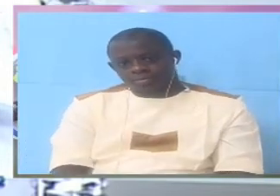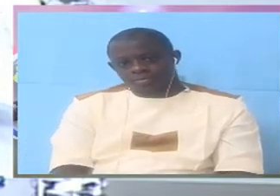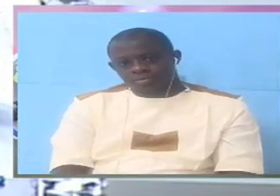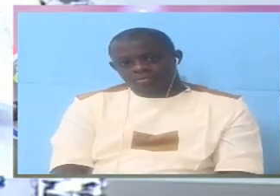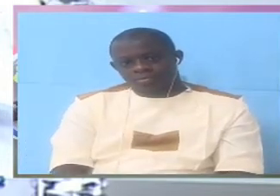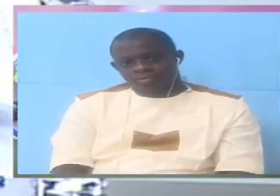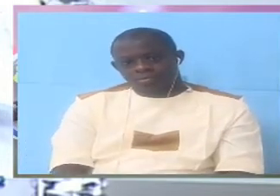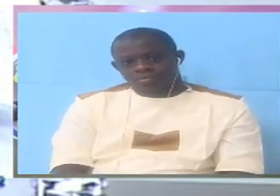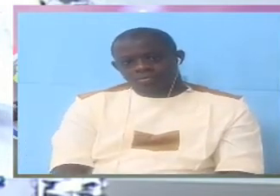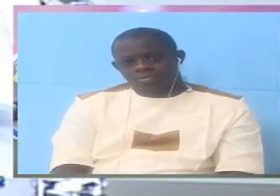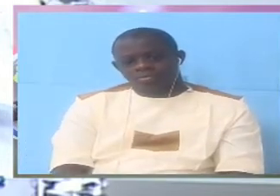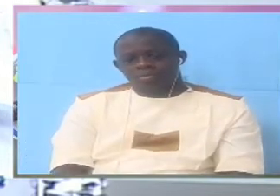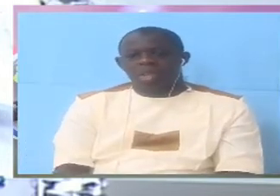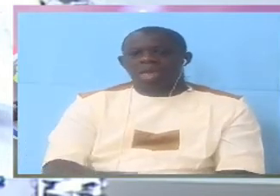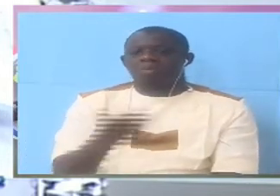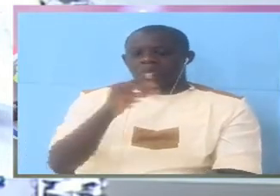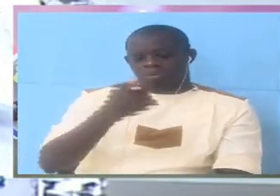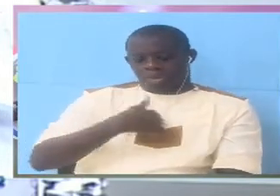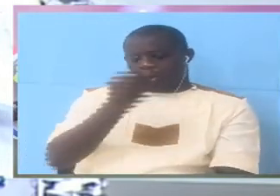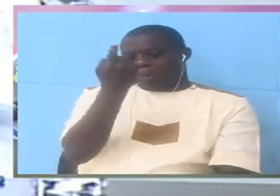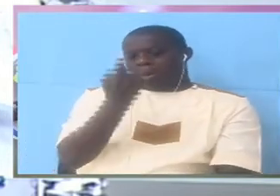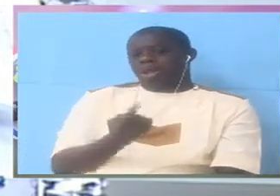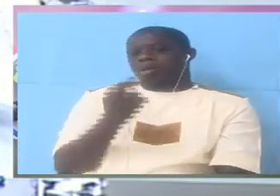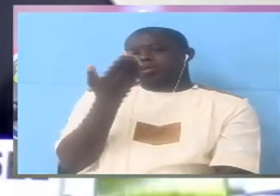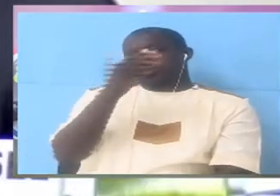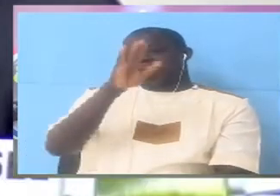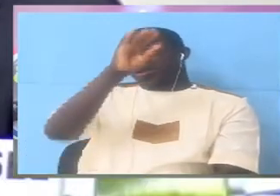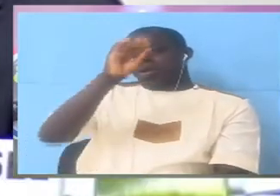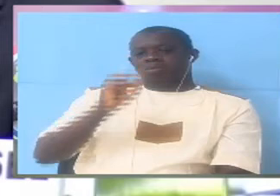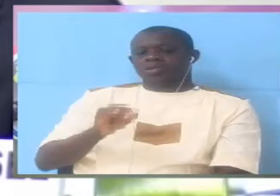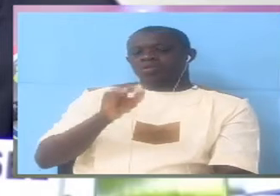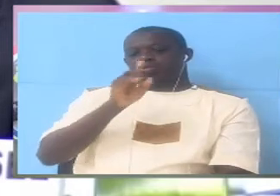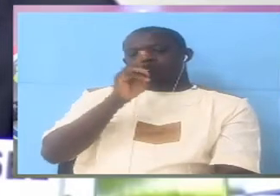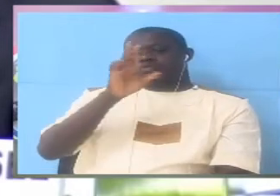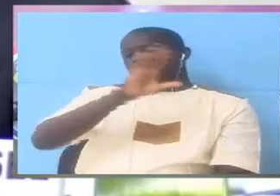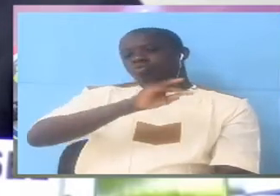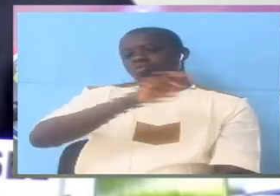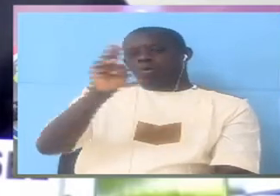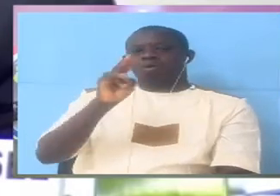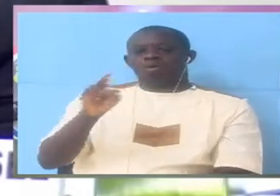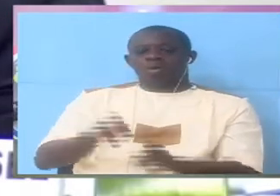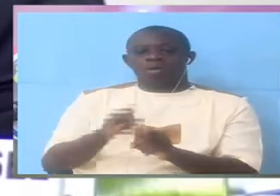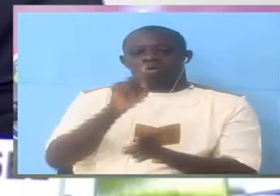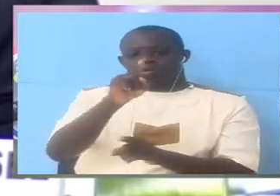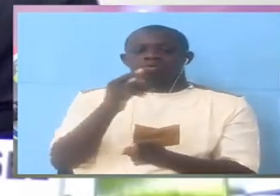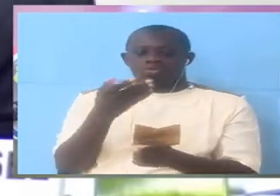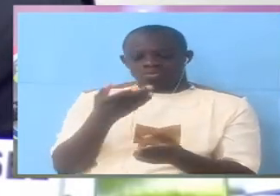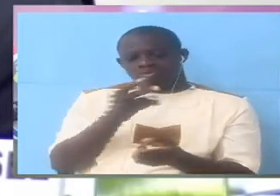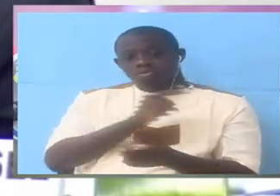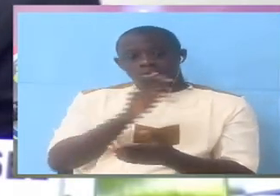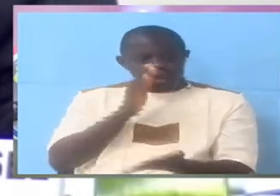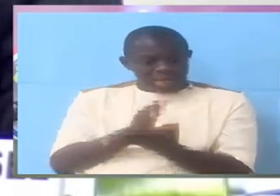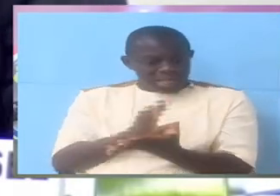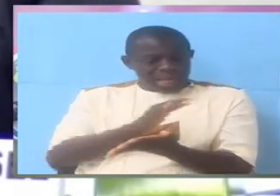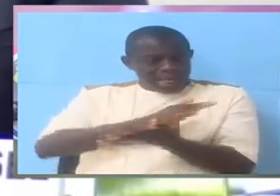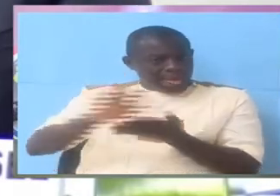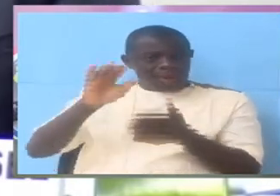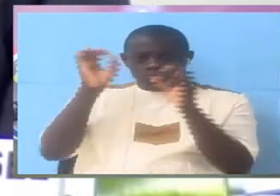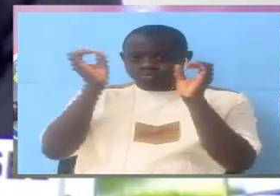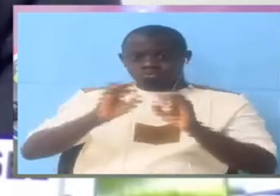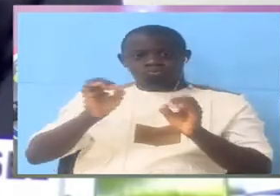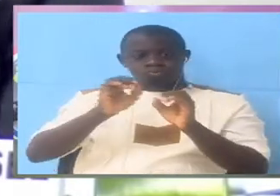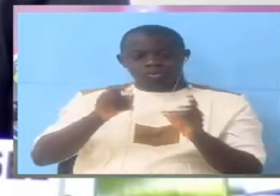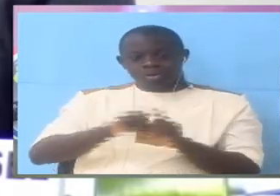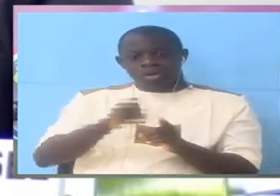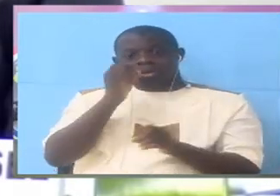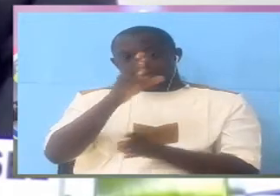Maybe I'm within the 10% who didn't. You are not even sure. That's why you said maybe. No, I'm just telling you. You are